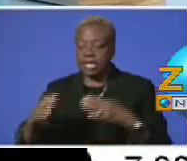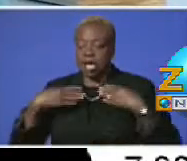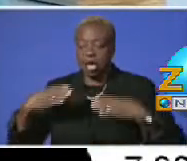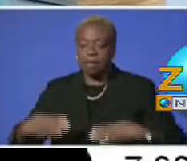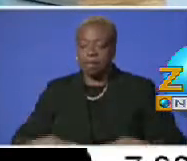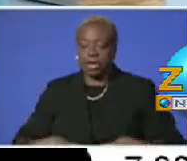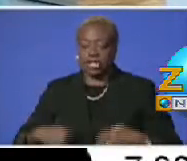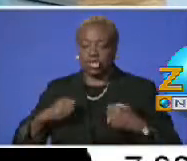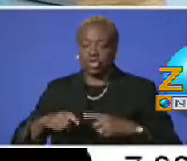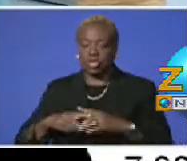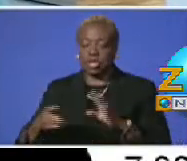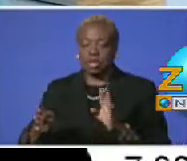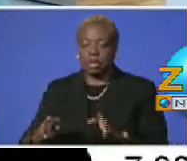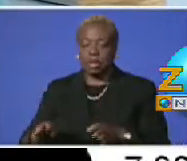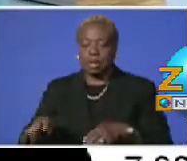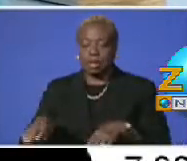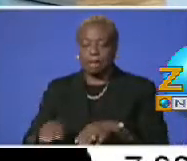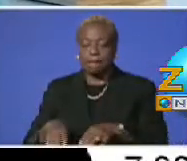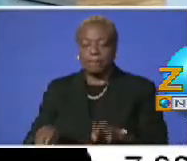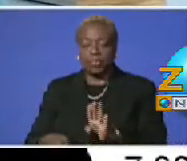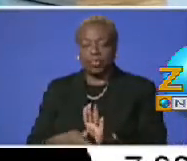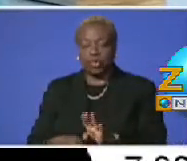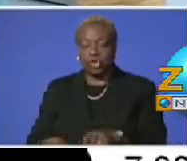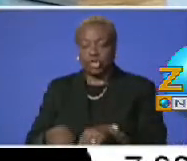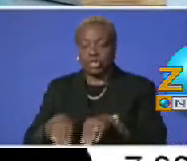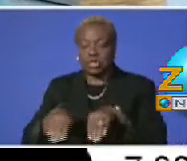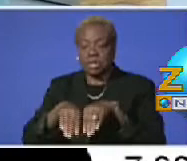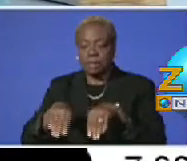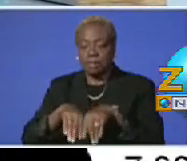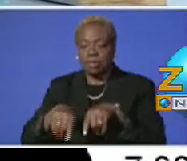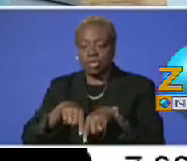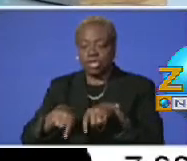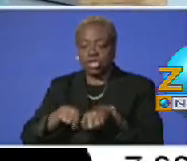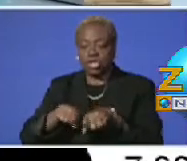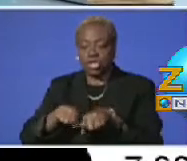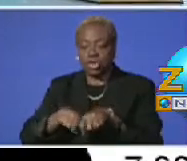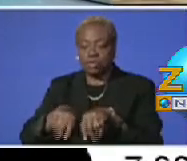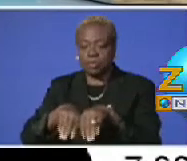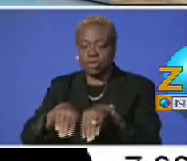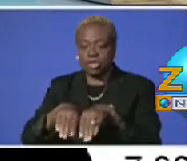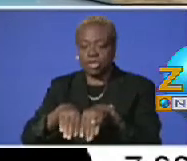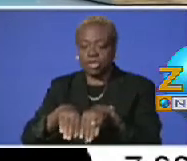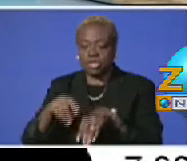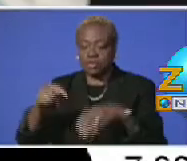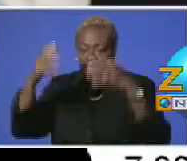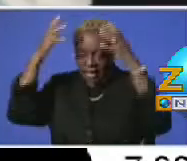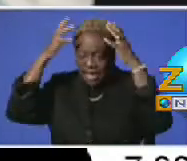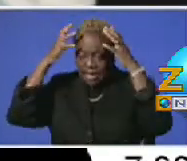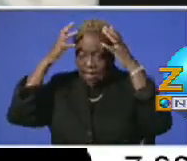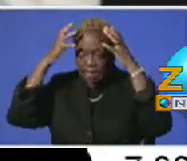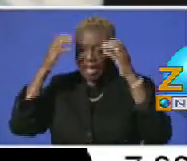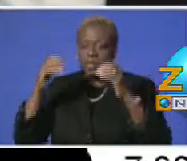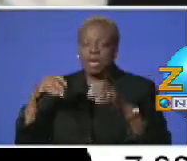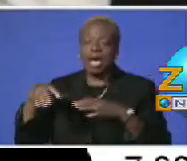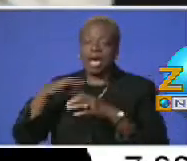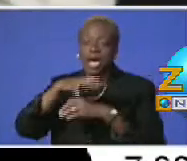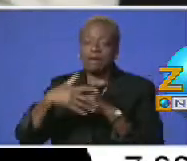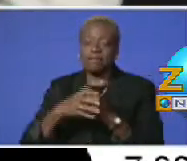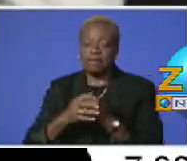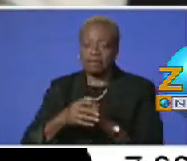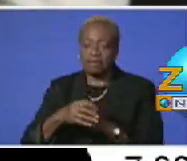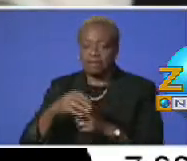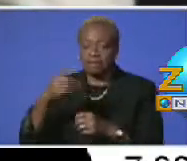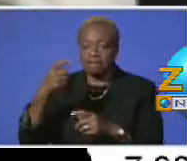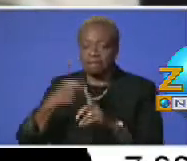the boots to the cap, facial covering. So we were covered from head to toe. For the COVID positive moms,